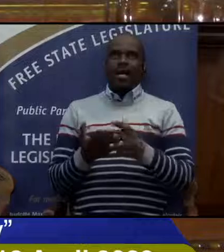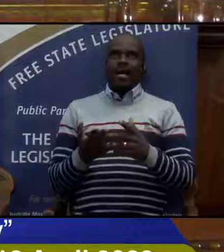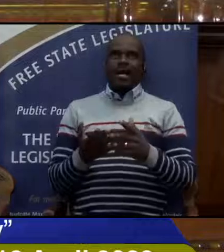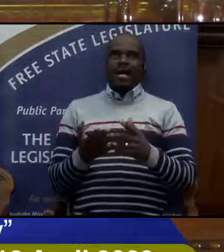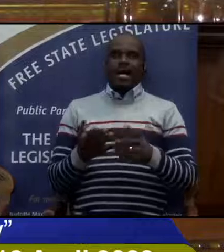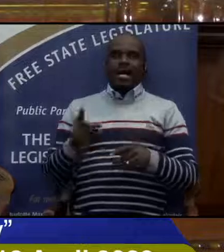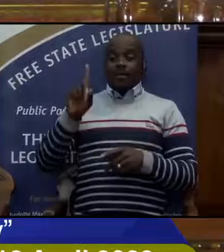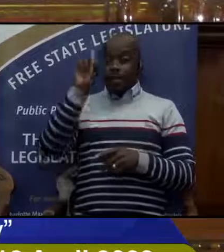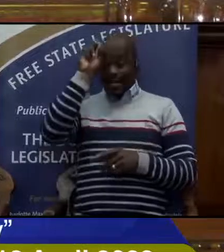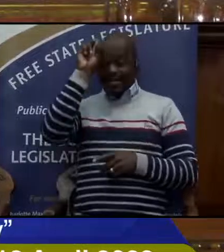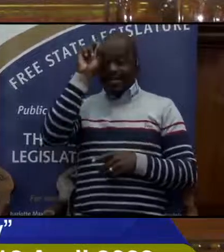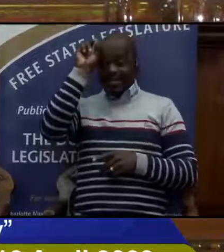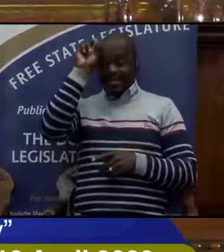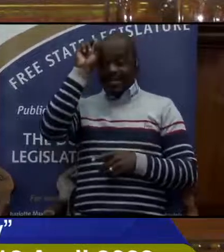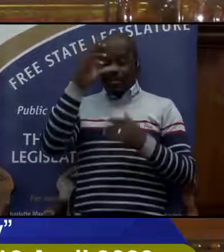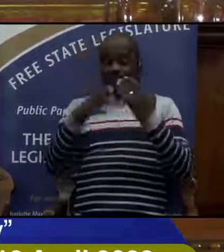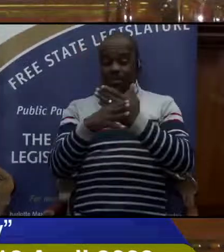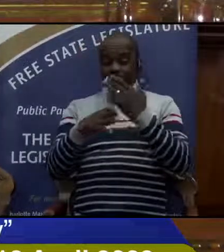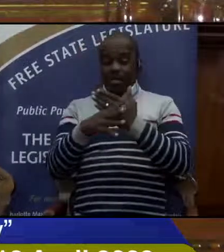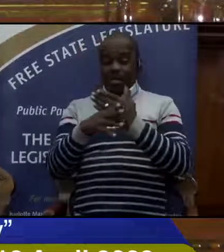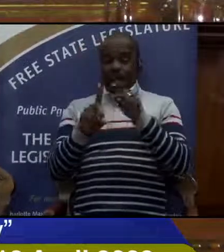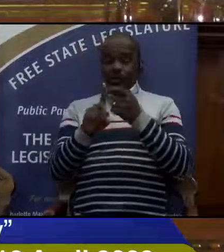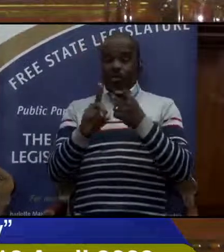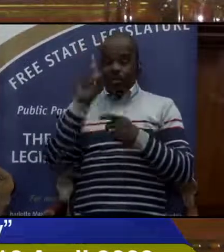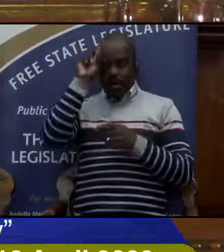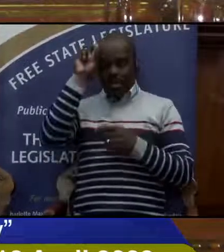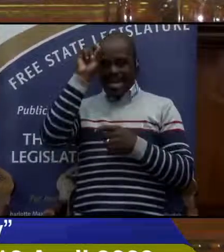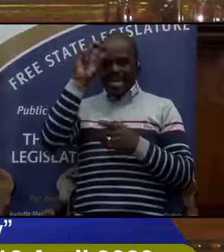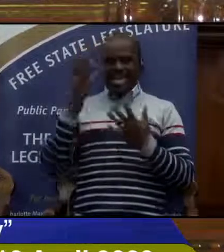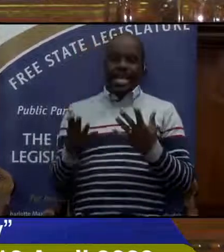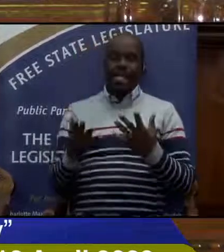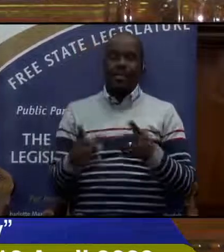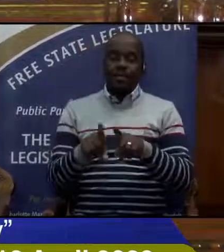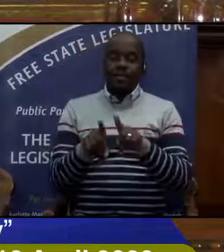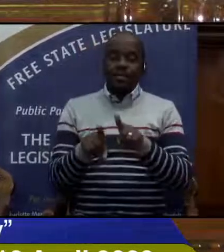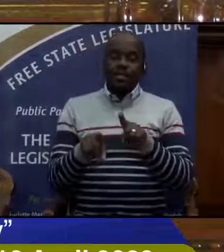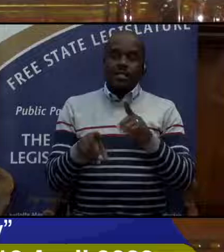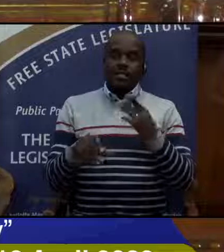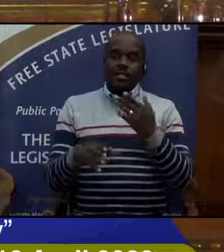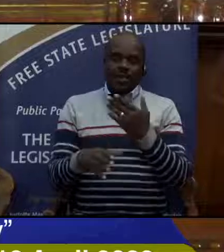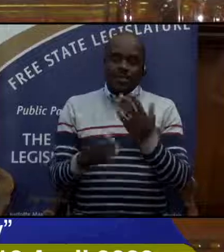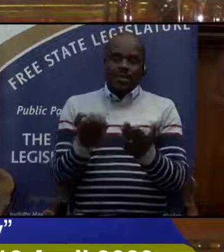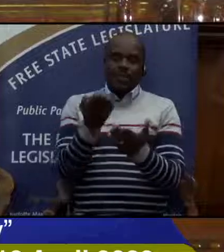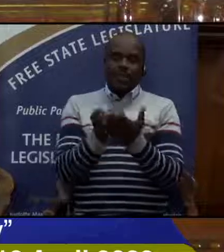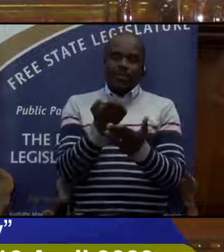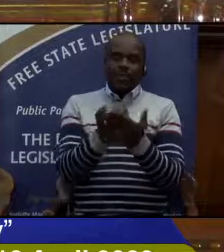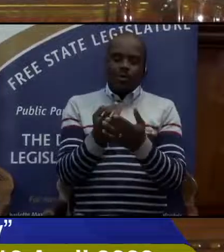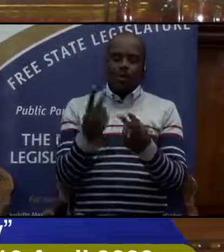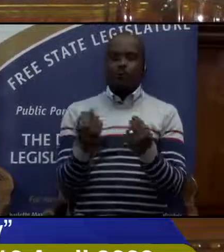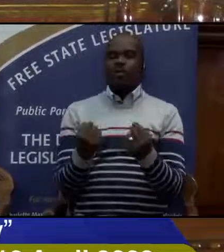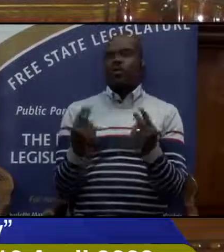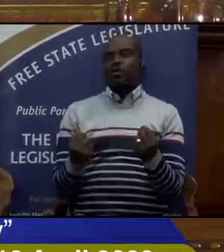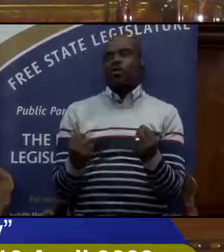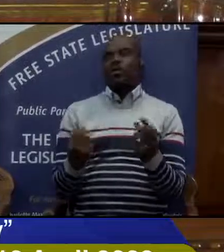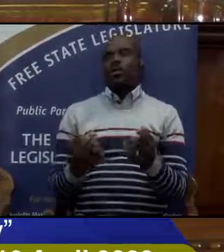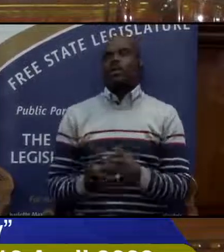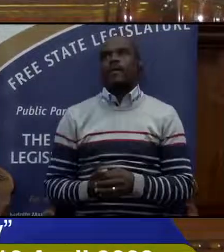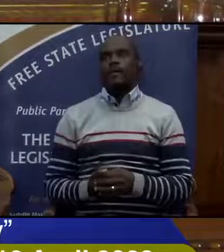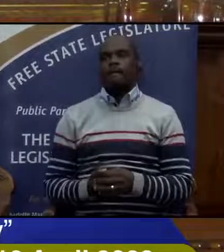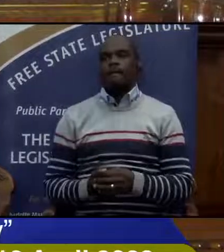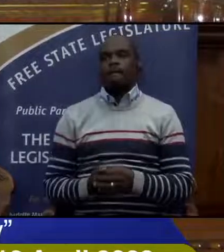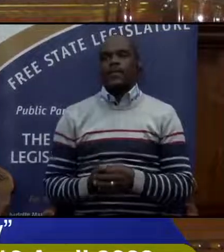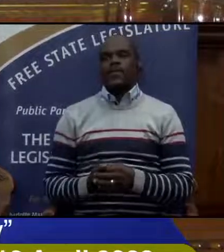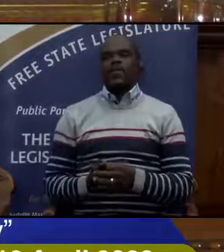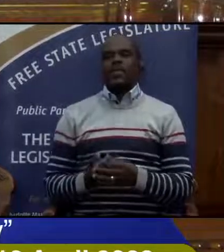and not allowed themselves to become the new economic and political oppressors. How sad